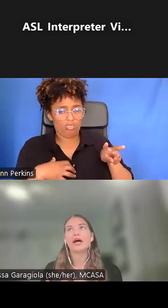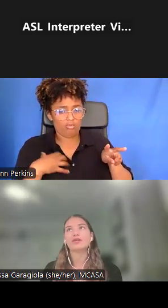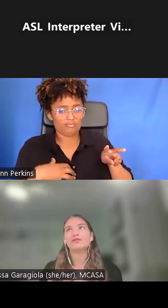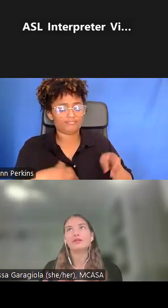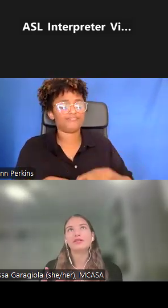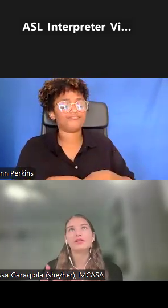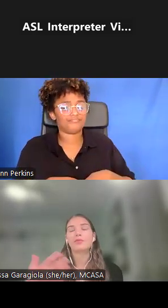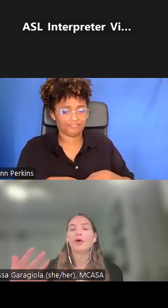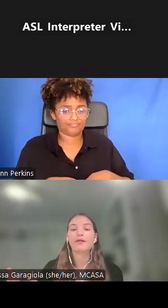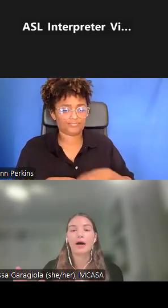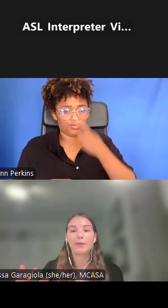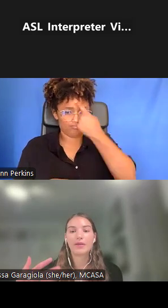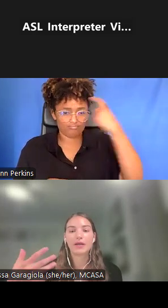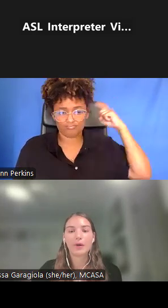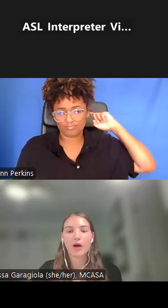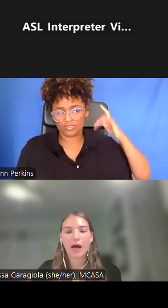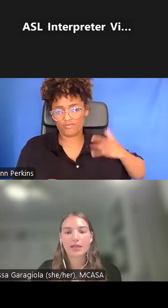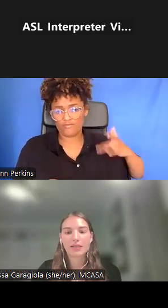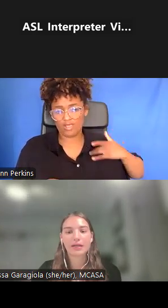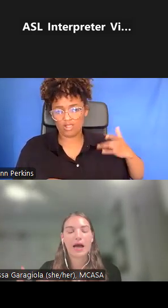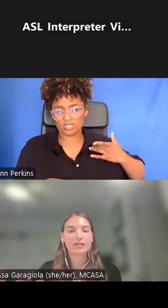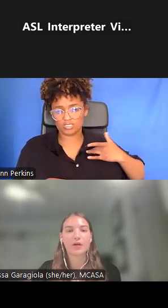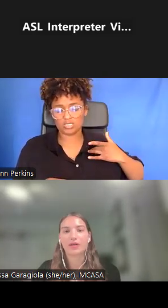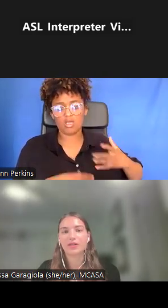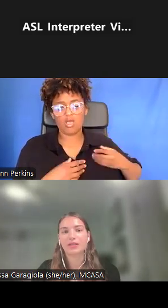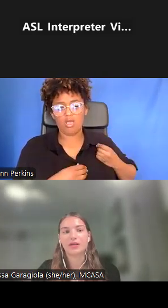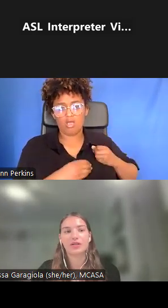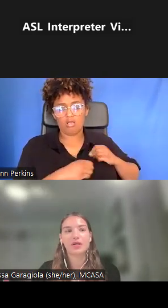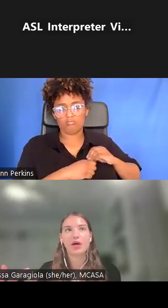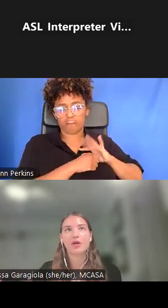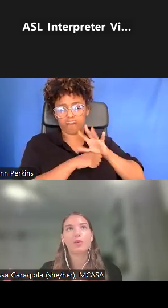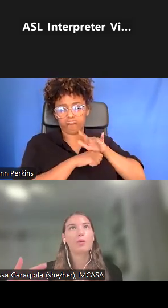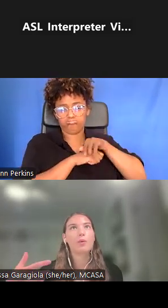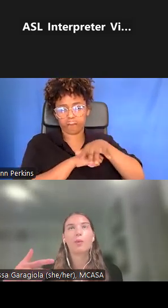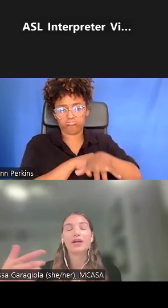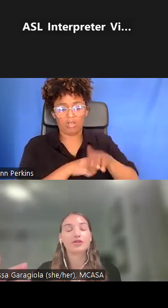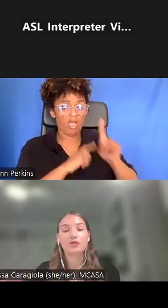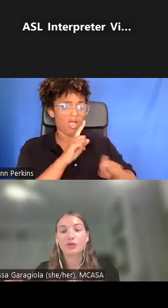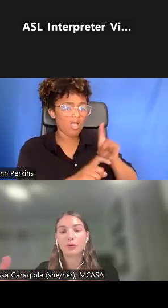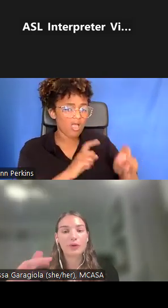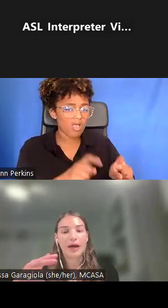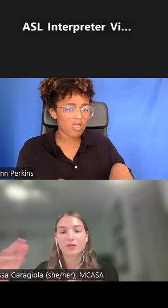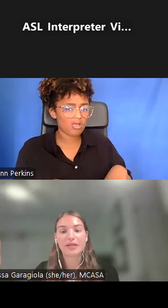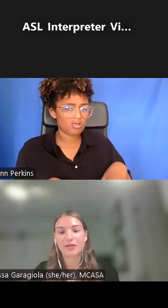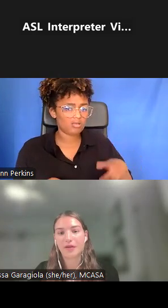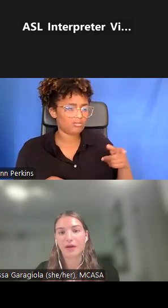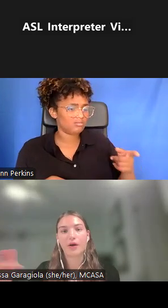these unconscious feelings start to boil up and they come across like asking questions such as, well, why didn't you do XYZ thing? Or,